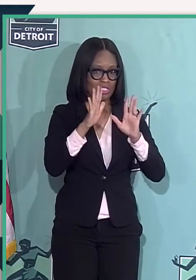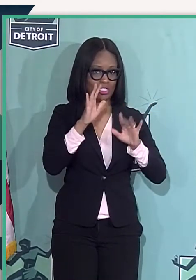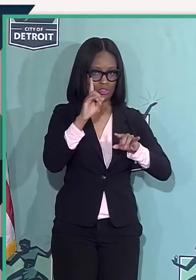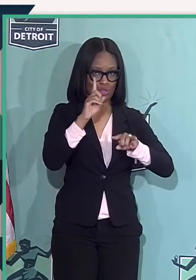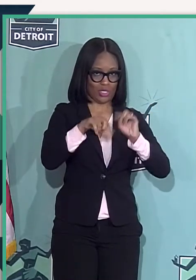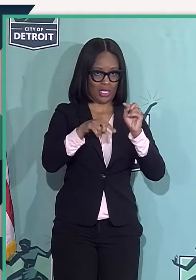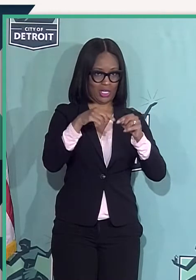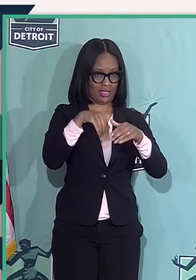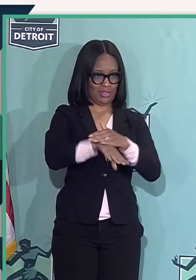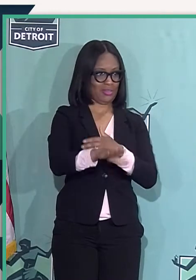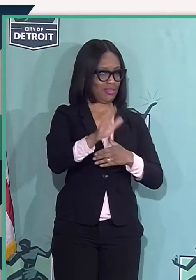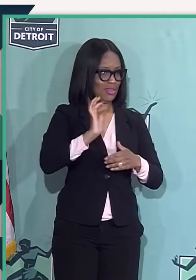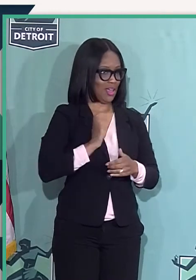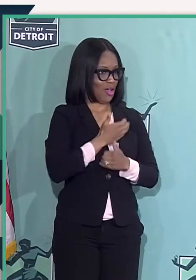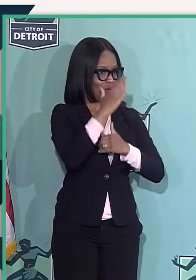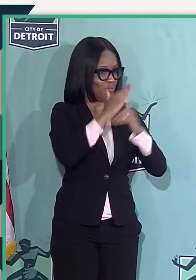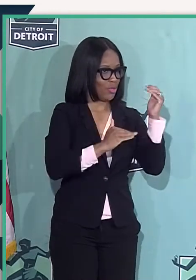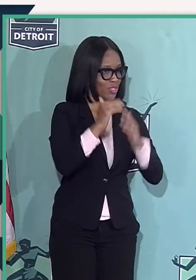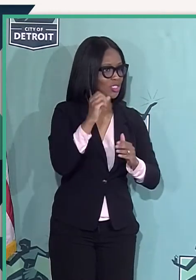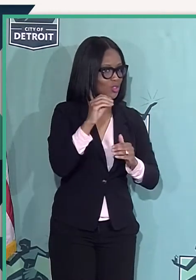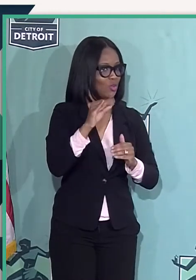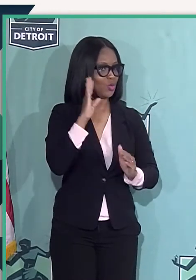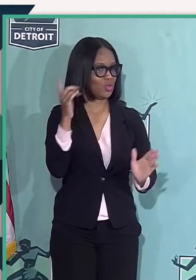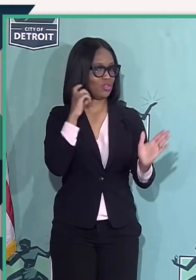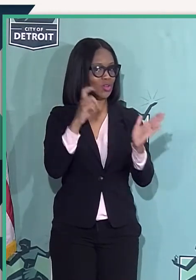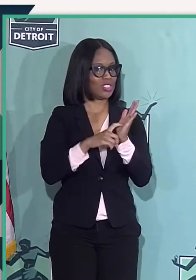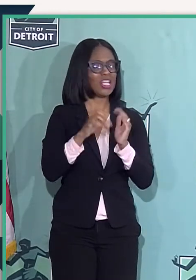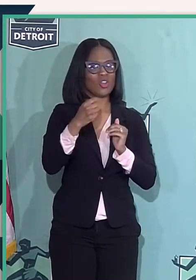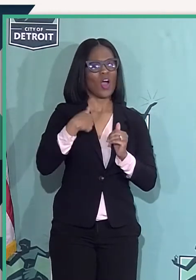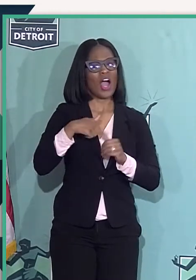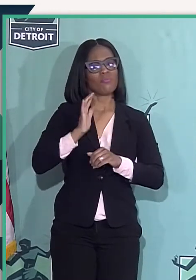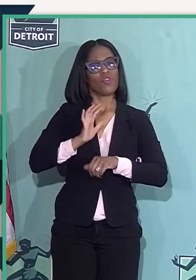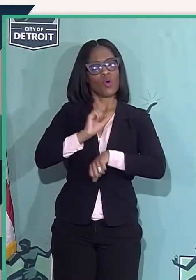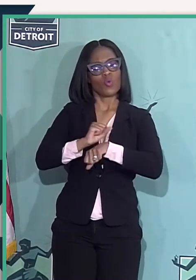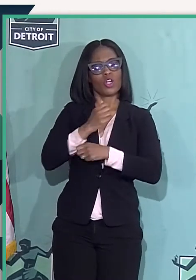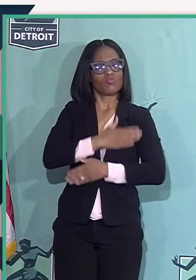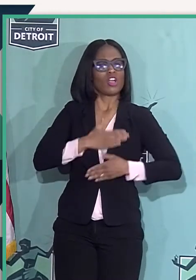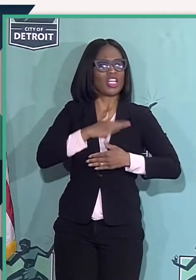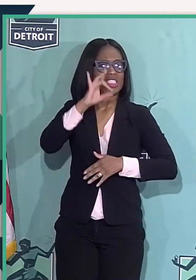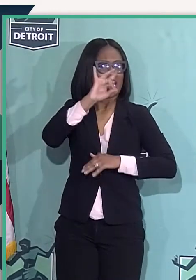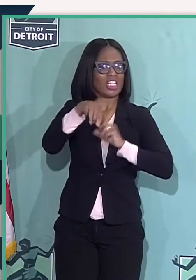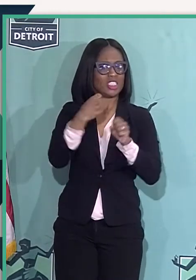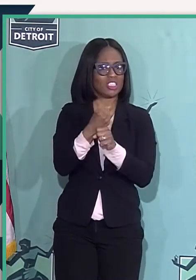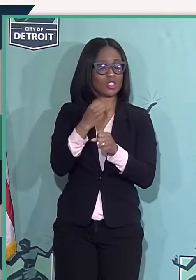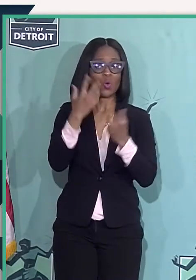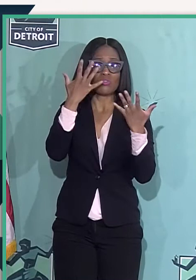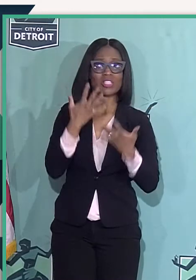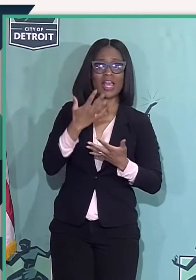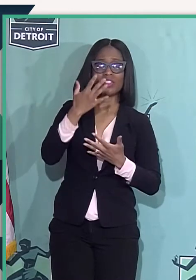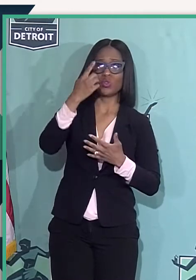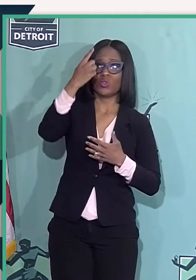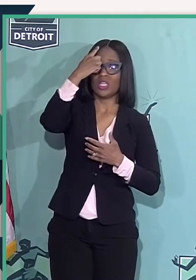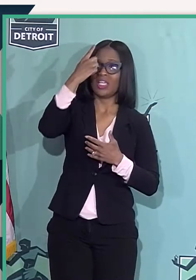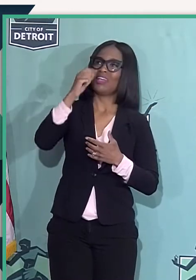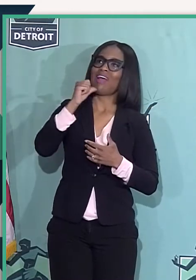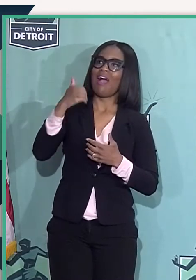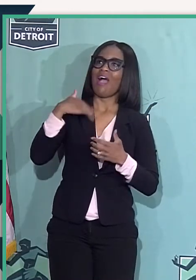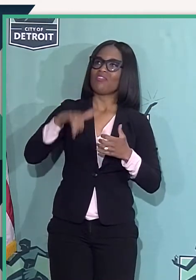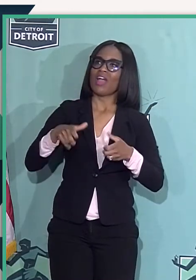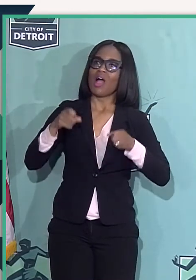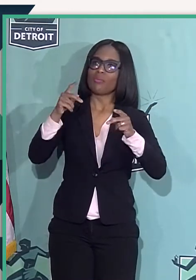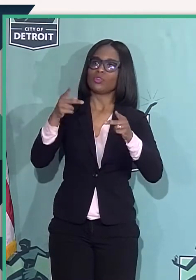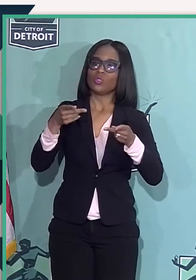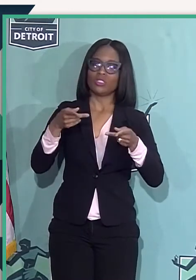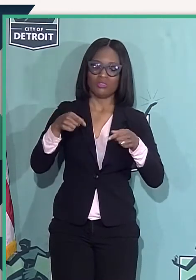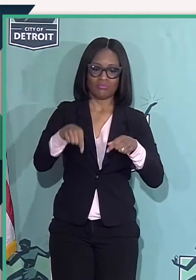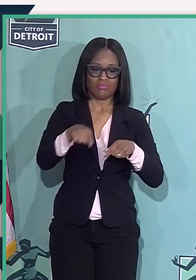KMAC. But, I worked in recreation for 8 years, and it's sad to think that we won't have those opportunities this summer,